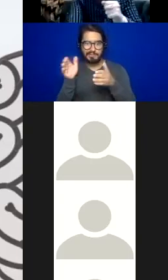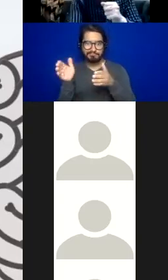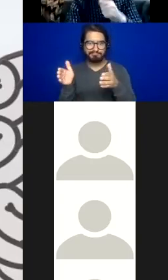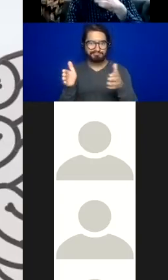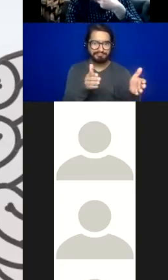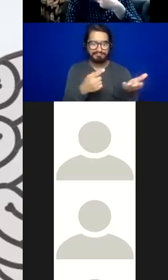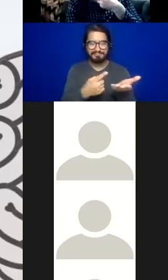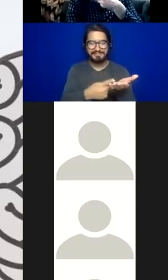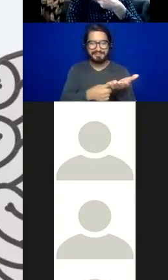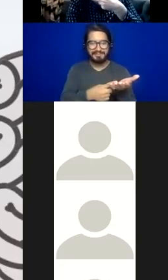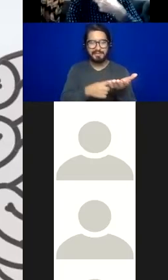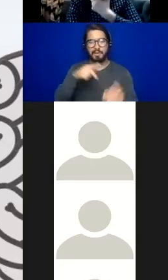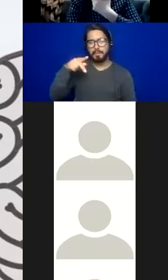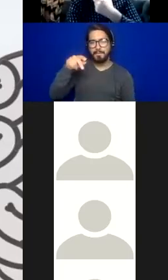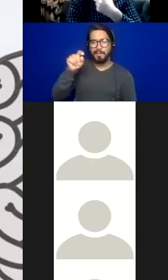poetry project.